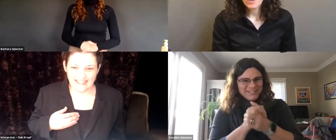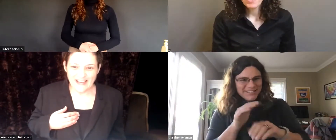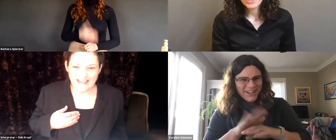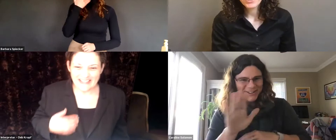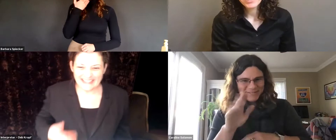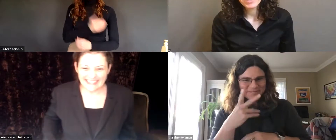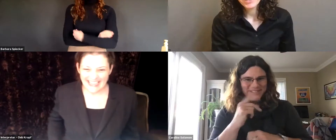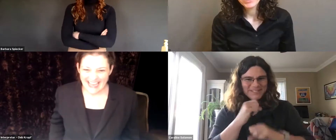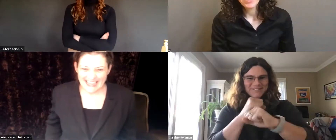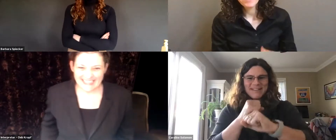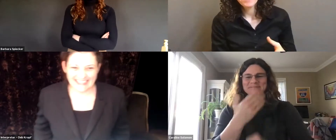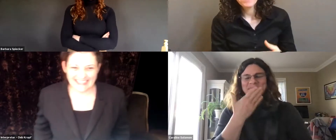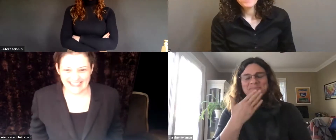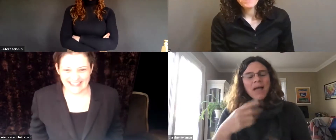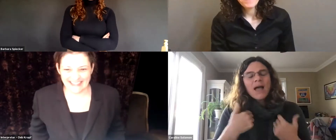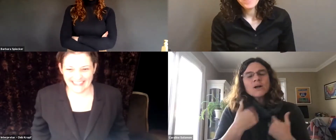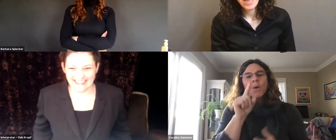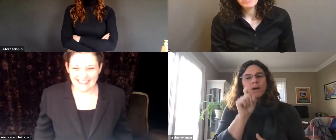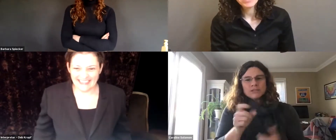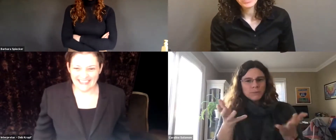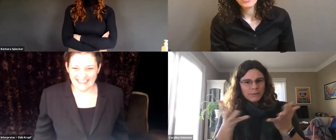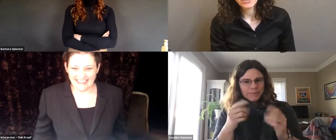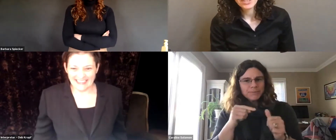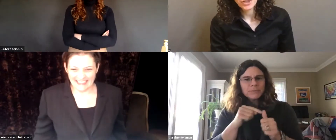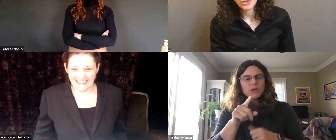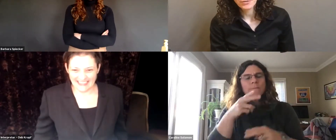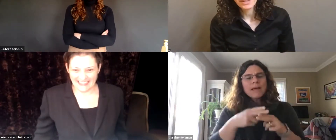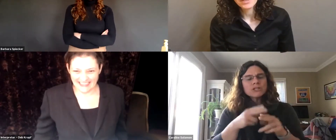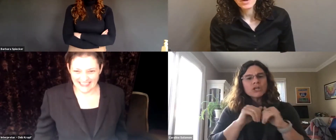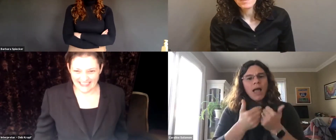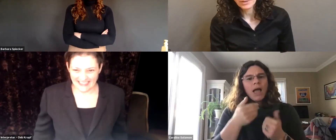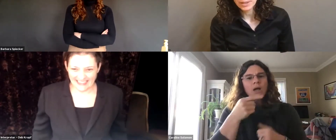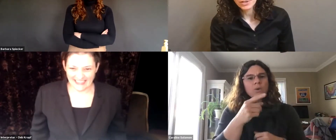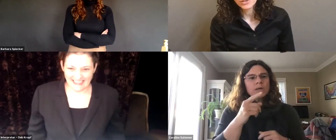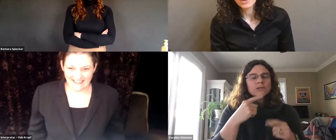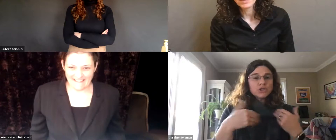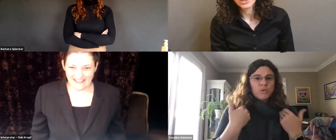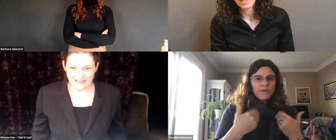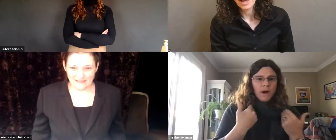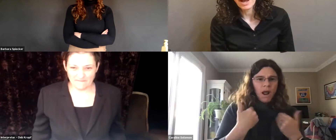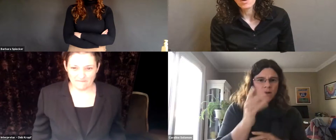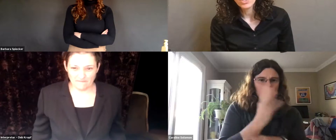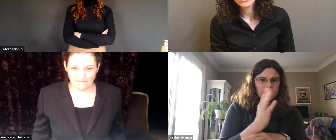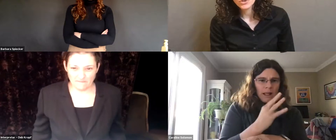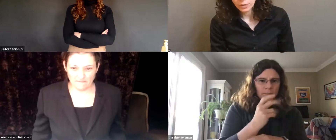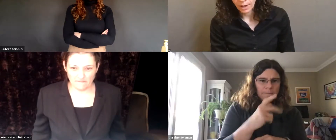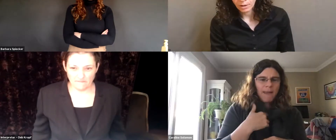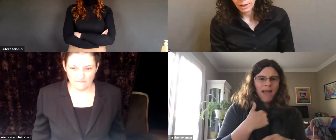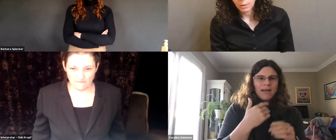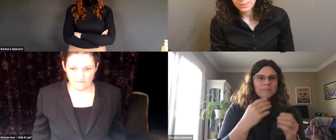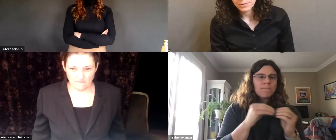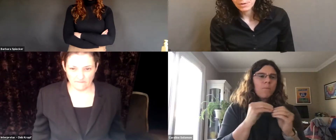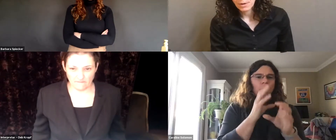Hi, Barbara, it's good to see you. Yes, good to see you, Caroline. I want to say congratulations on your defense. So my question is, you had mentioned how